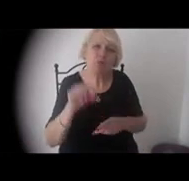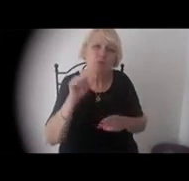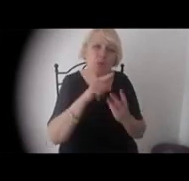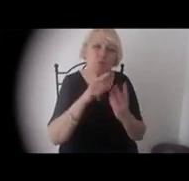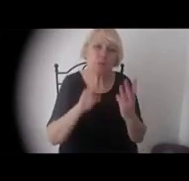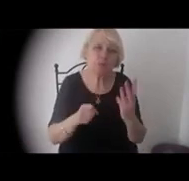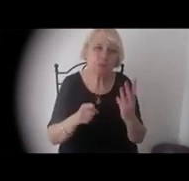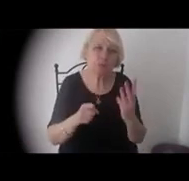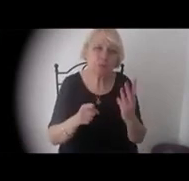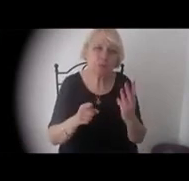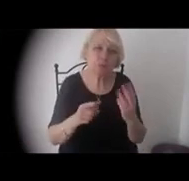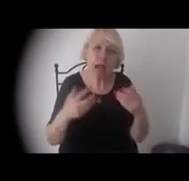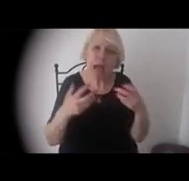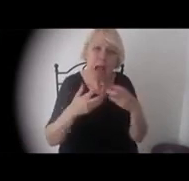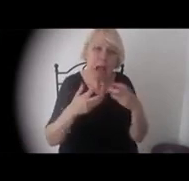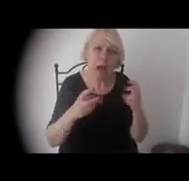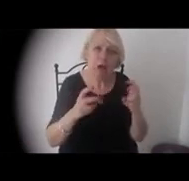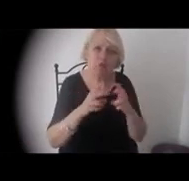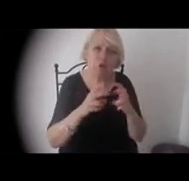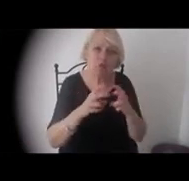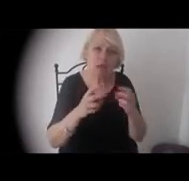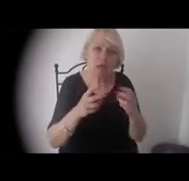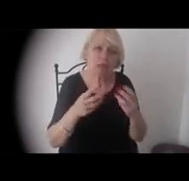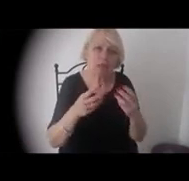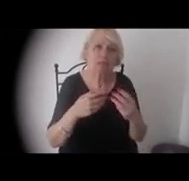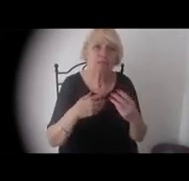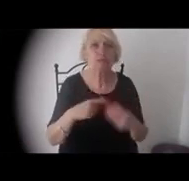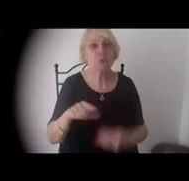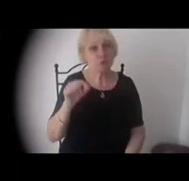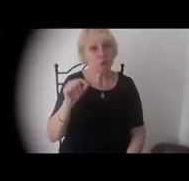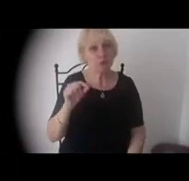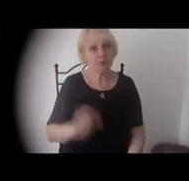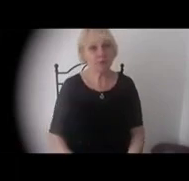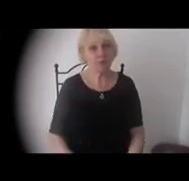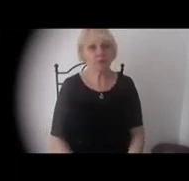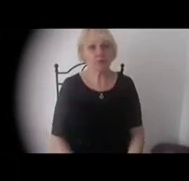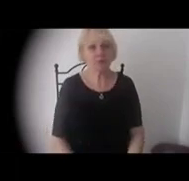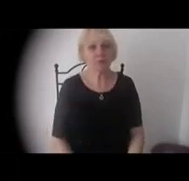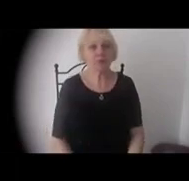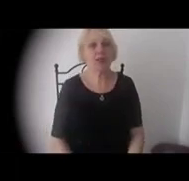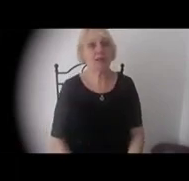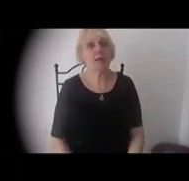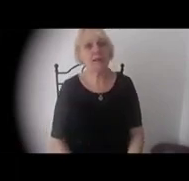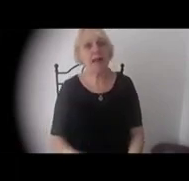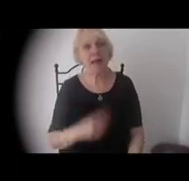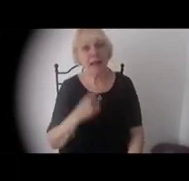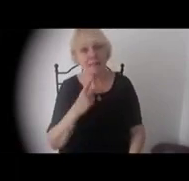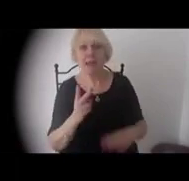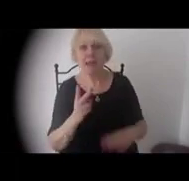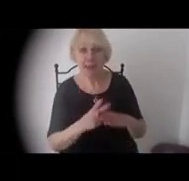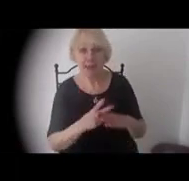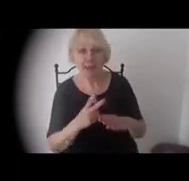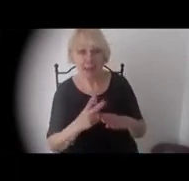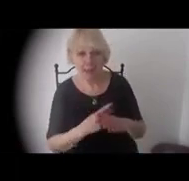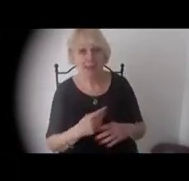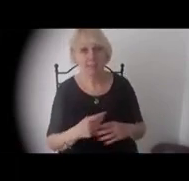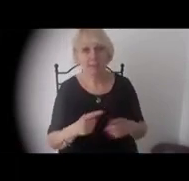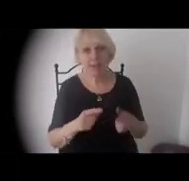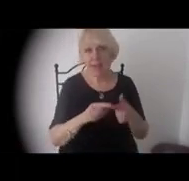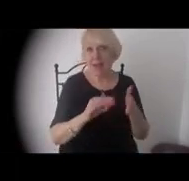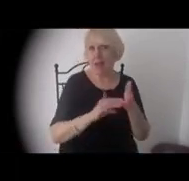how we keep in touch. I think that's really important. And then to reiterate, I think what Emma said. So I think